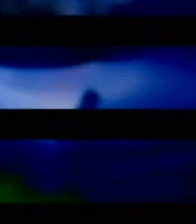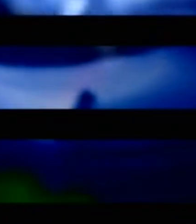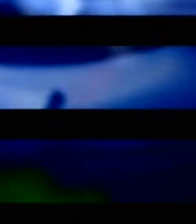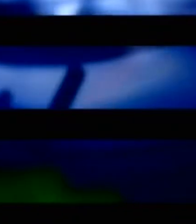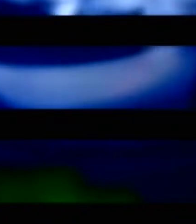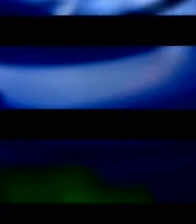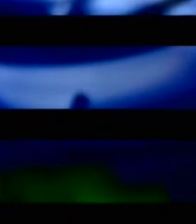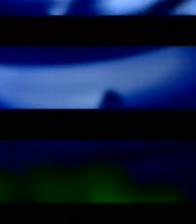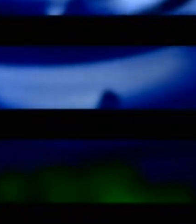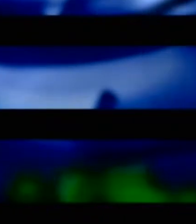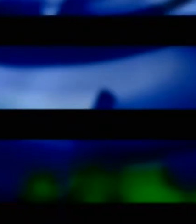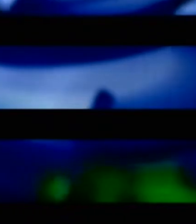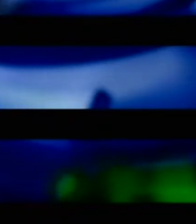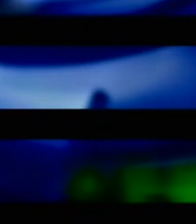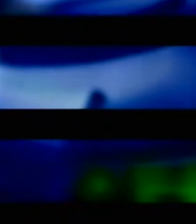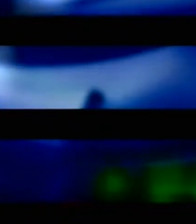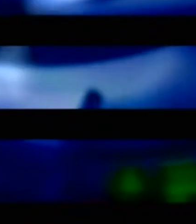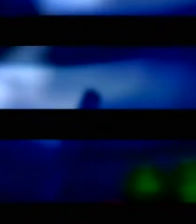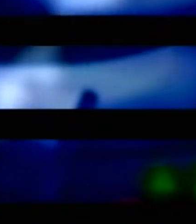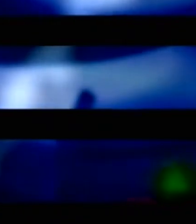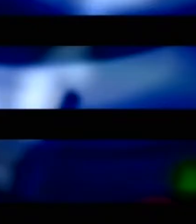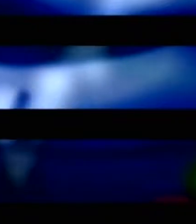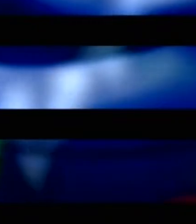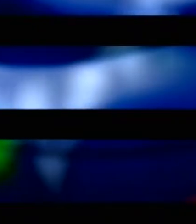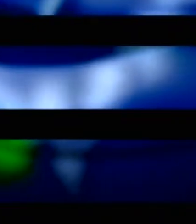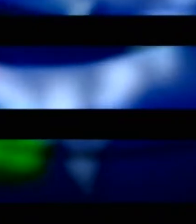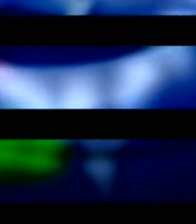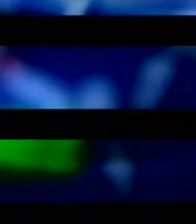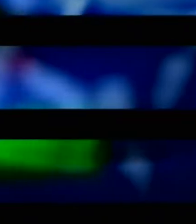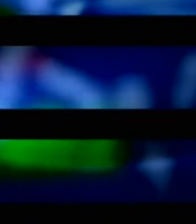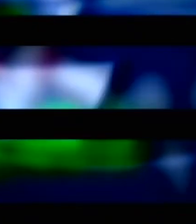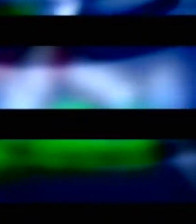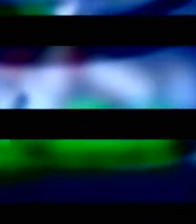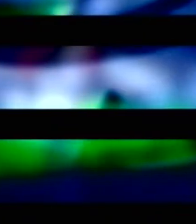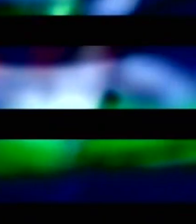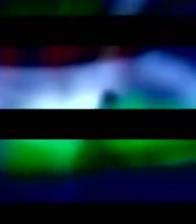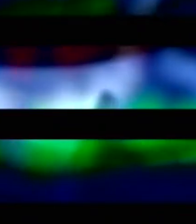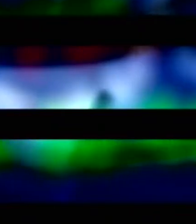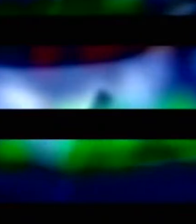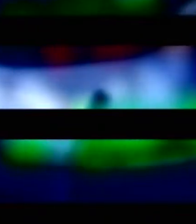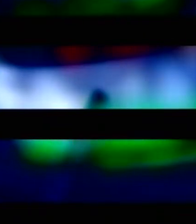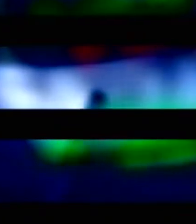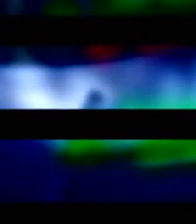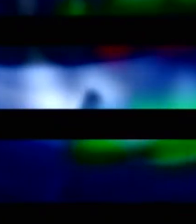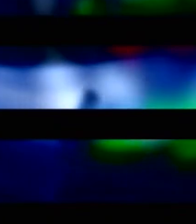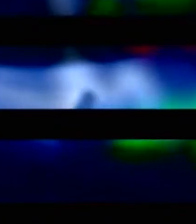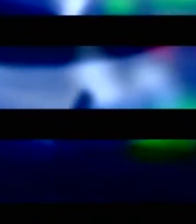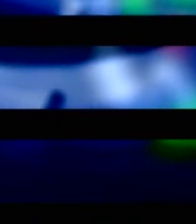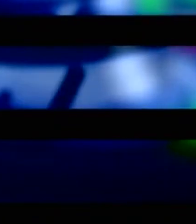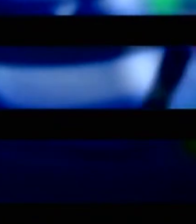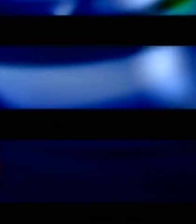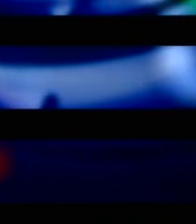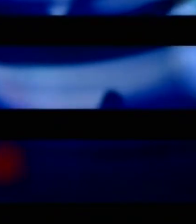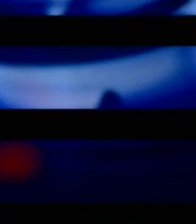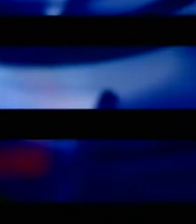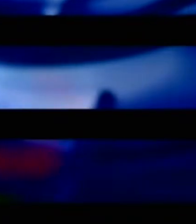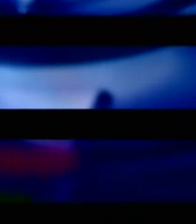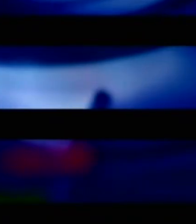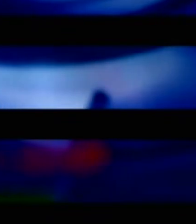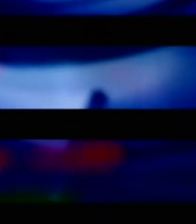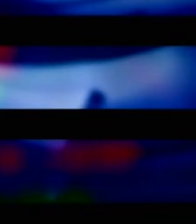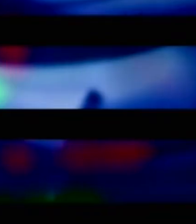In Jamaica, JMMB Group 7.25% was the volume leader with 1 million